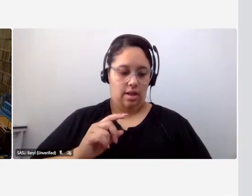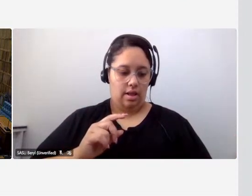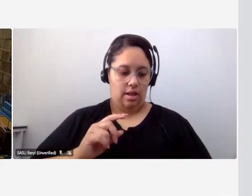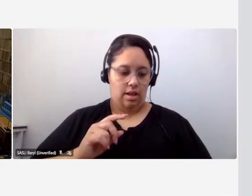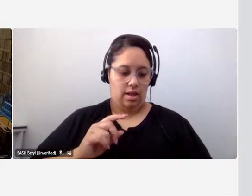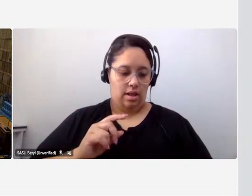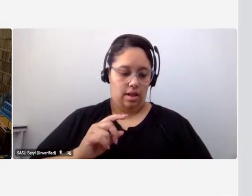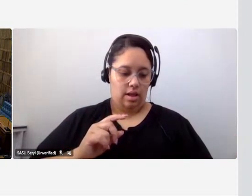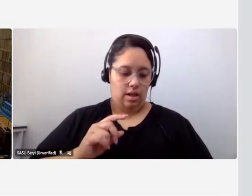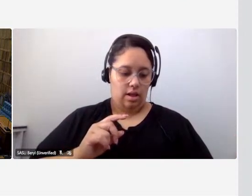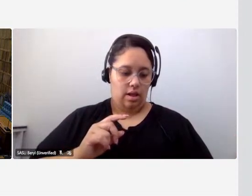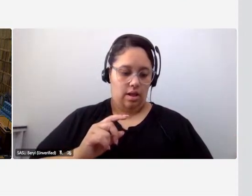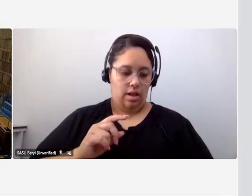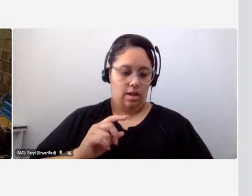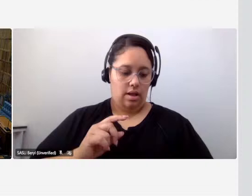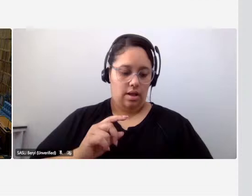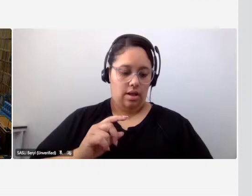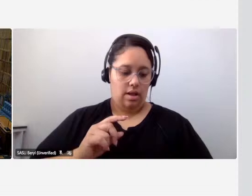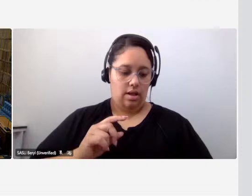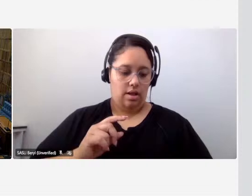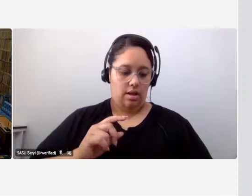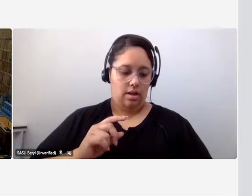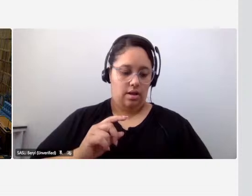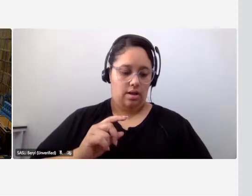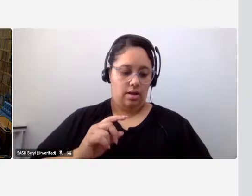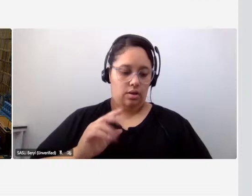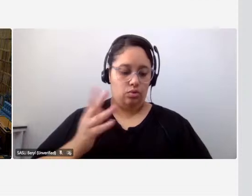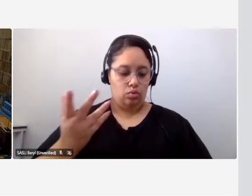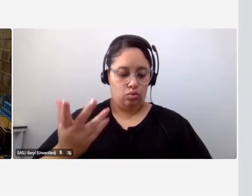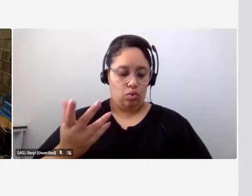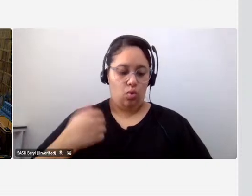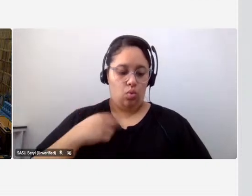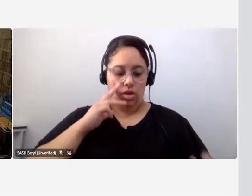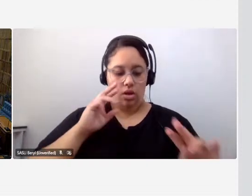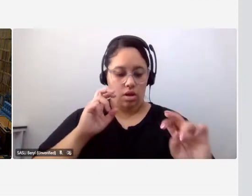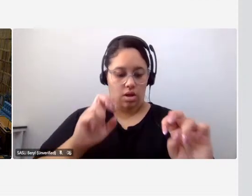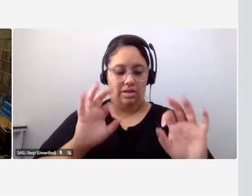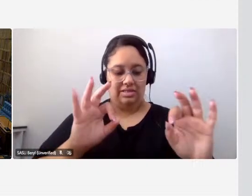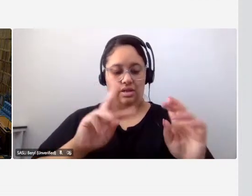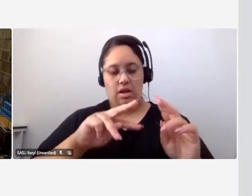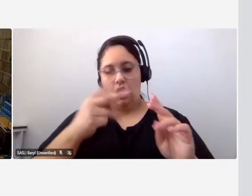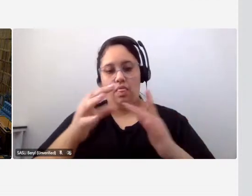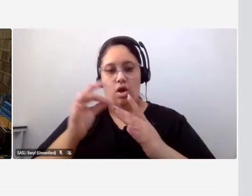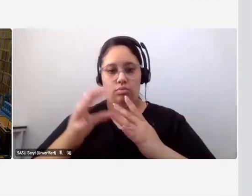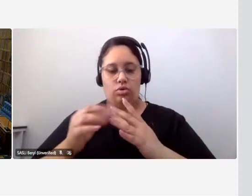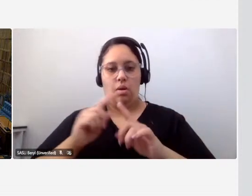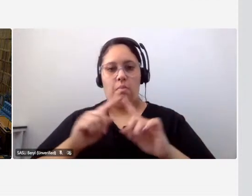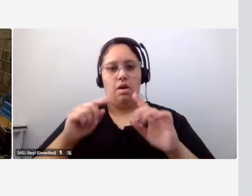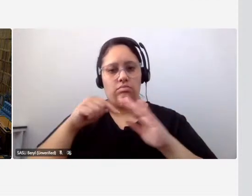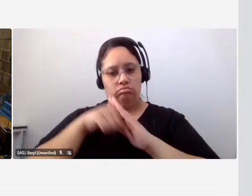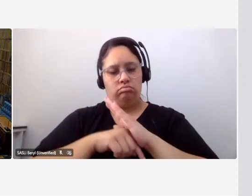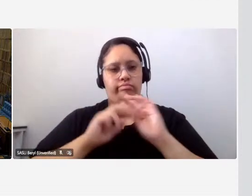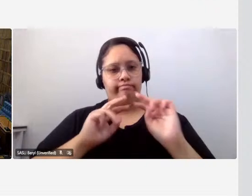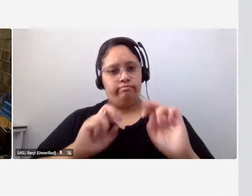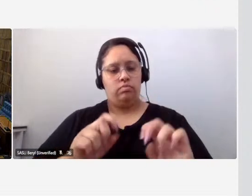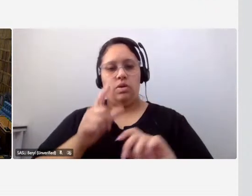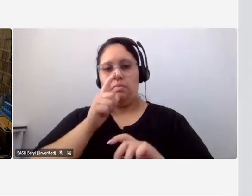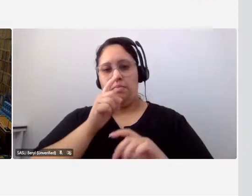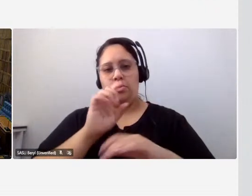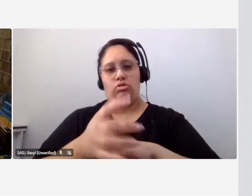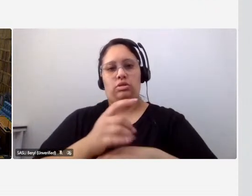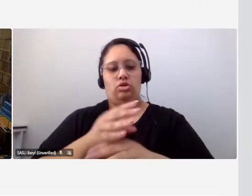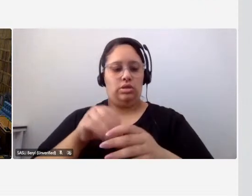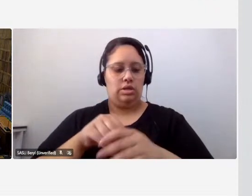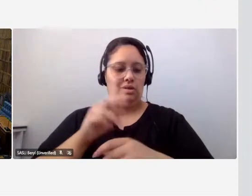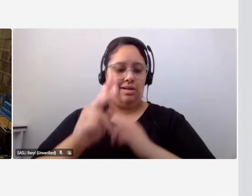Deproclaim, there we go, thank you. That's the word. So we're also looking at those type of options, but rigorous public consultation would be involved in those type